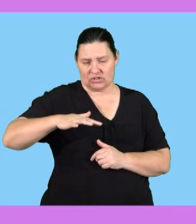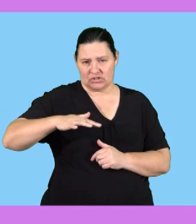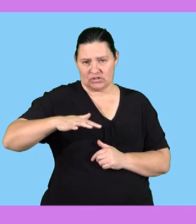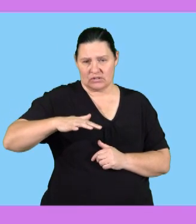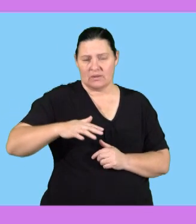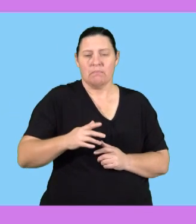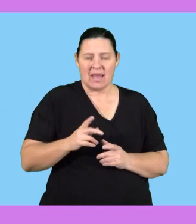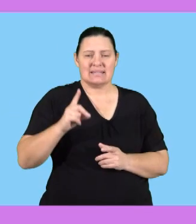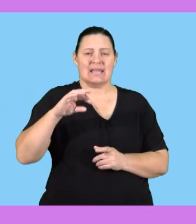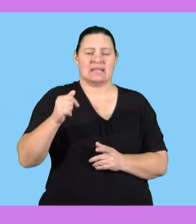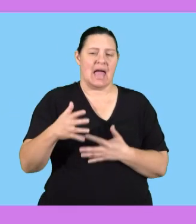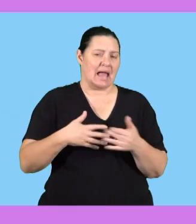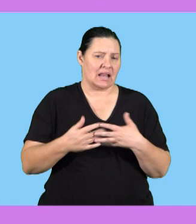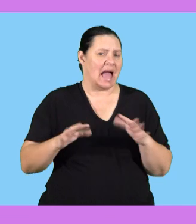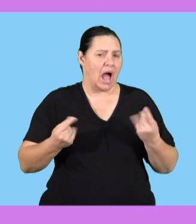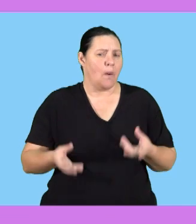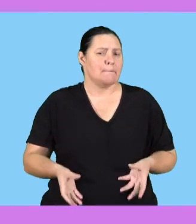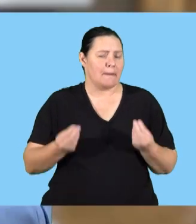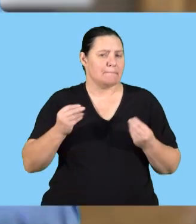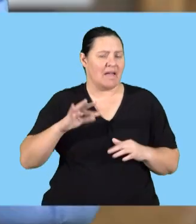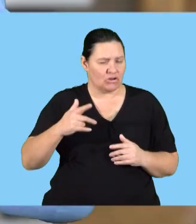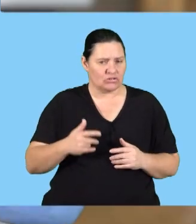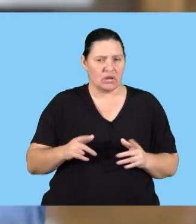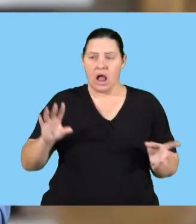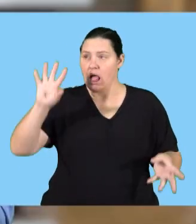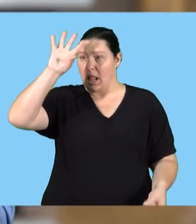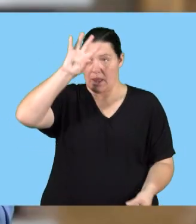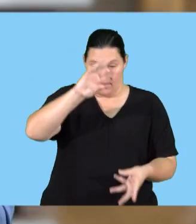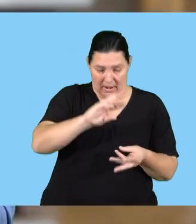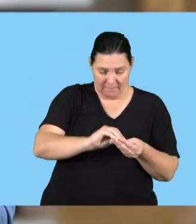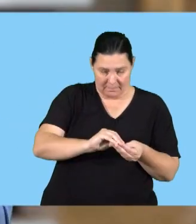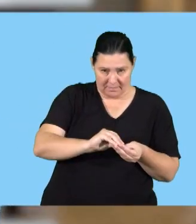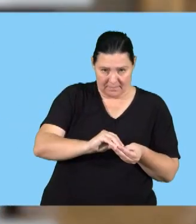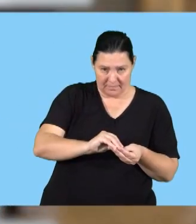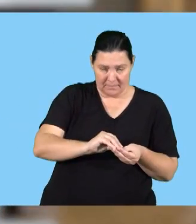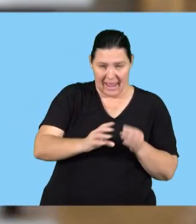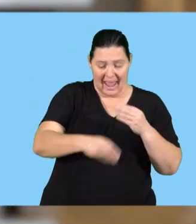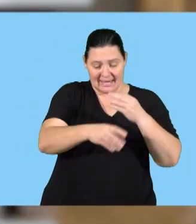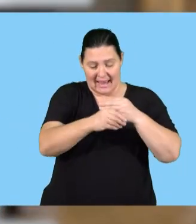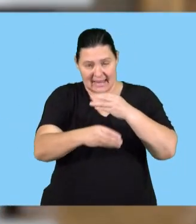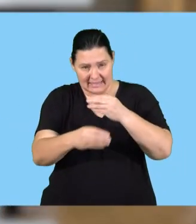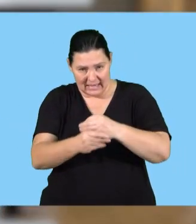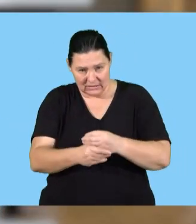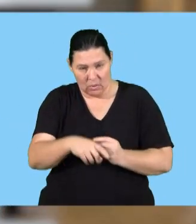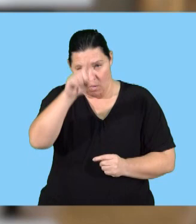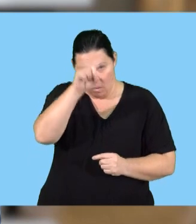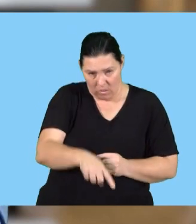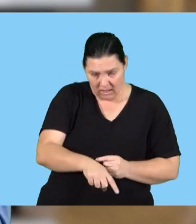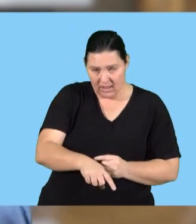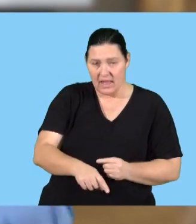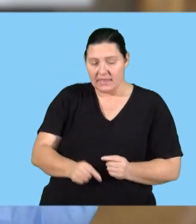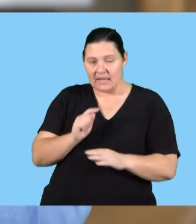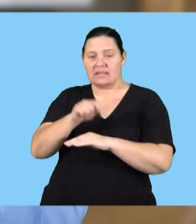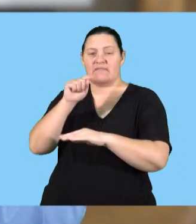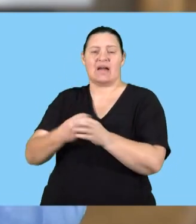part of data handling. How do we determine the average again? We take the sum total by means of adding all the values